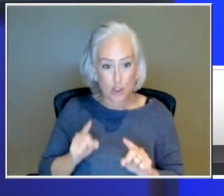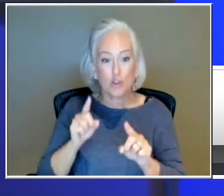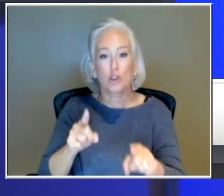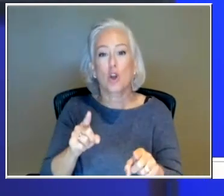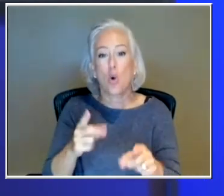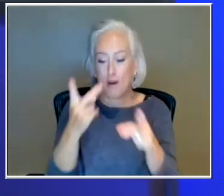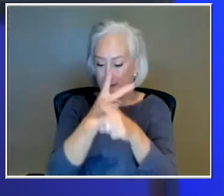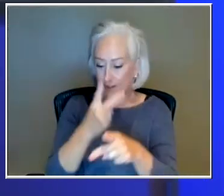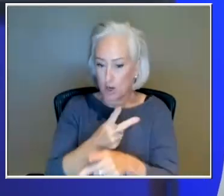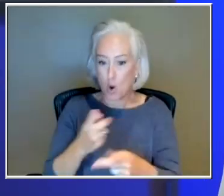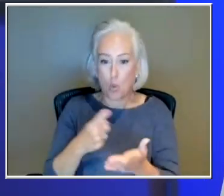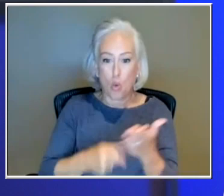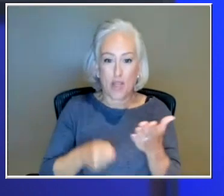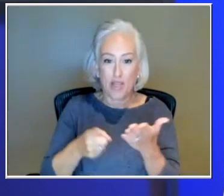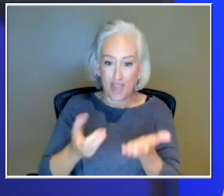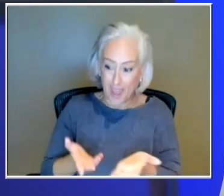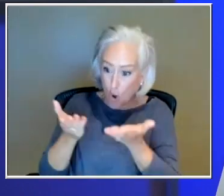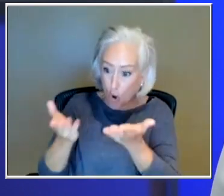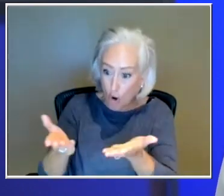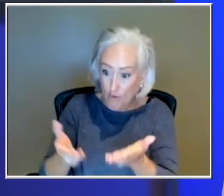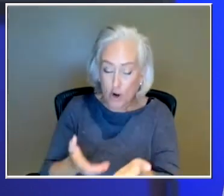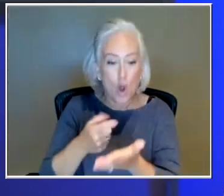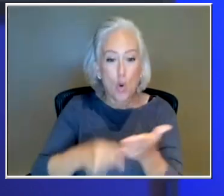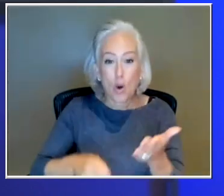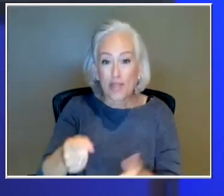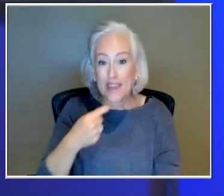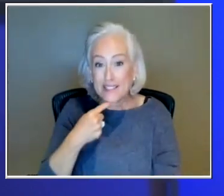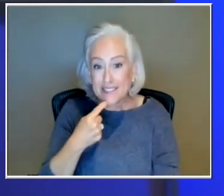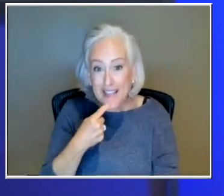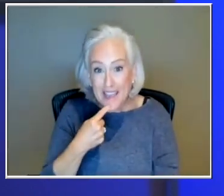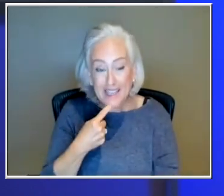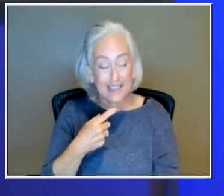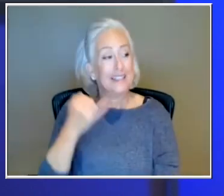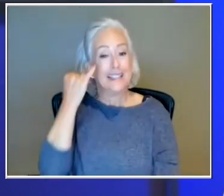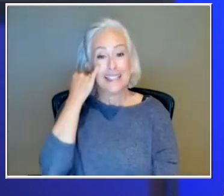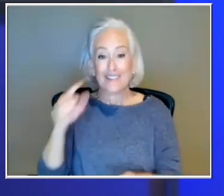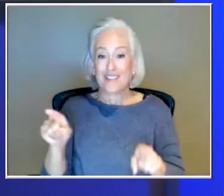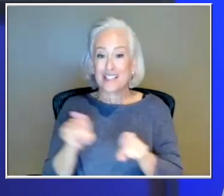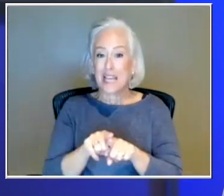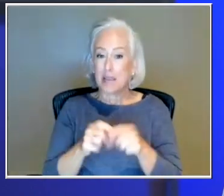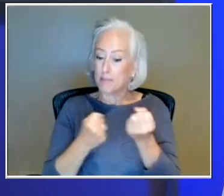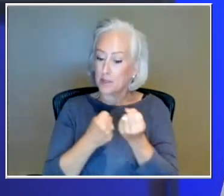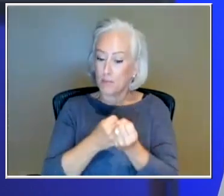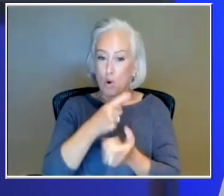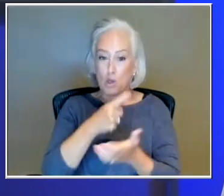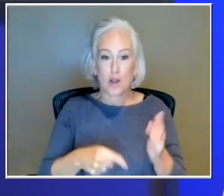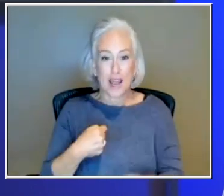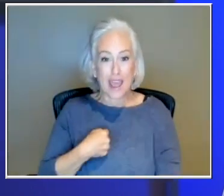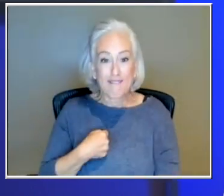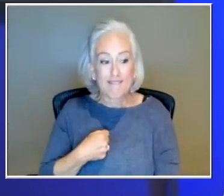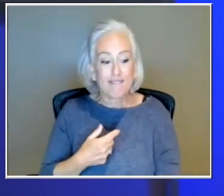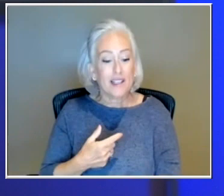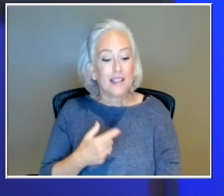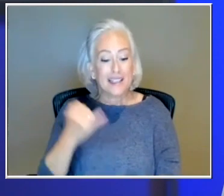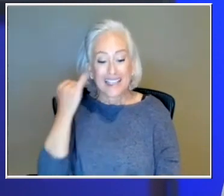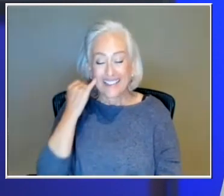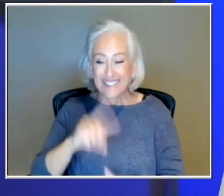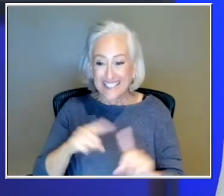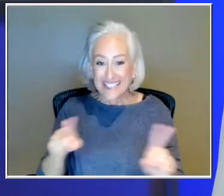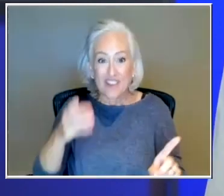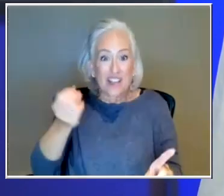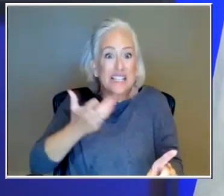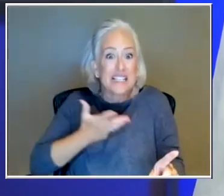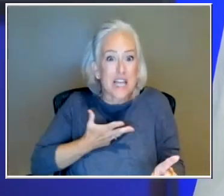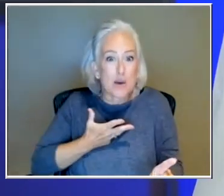offer, what they're going to tell you. If it's the same, then it at least reinforces what I'm telling you. If it's different, come back and tell me what's different. Yeah. Because that's a way for